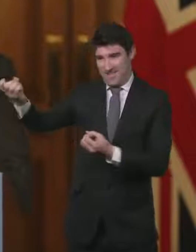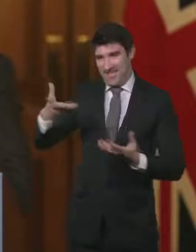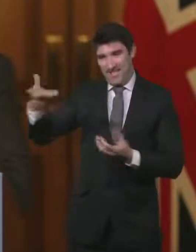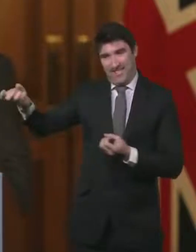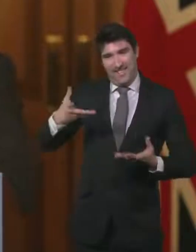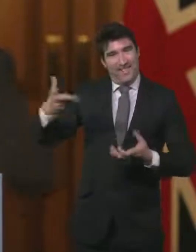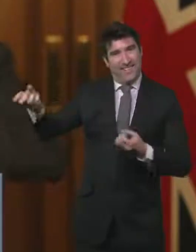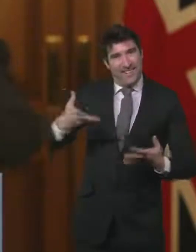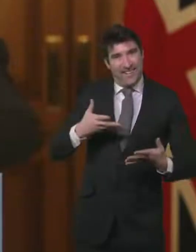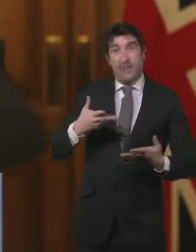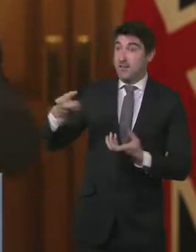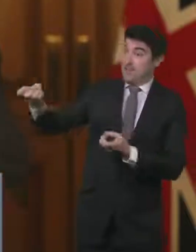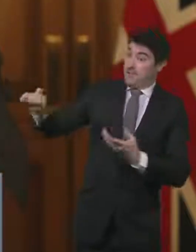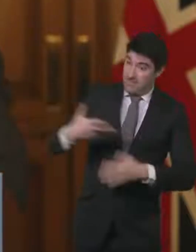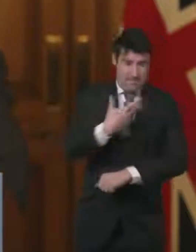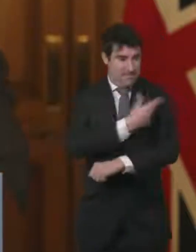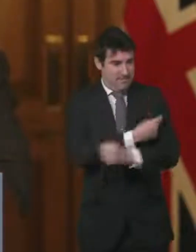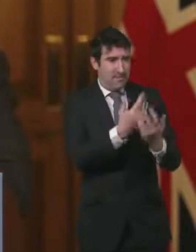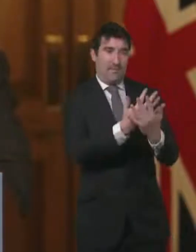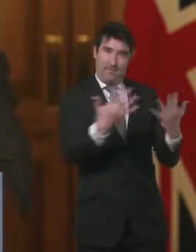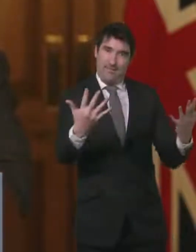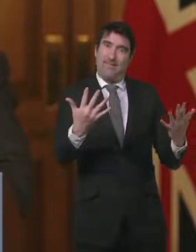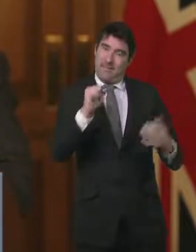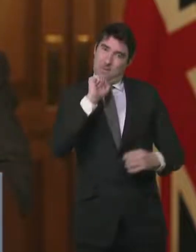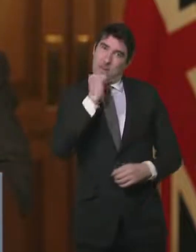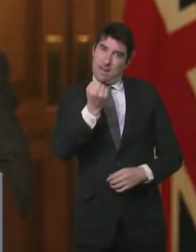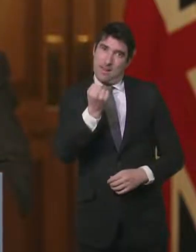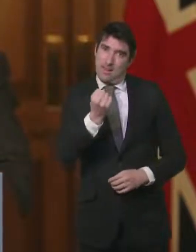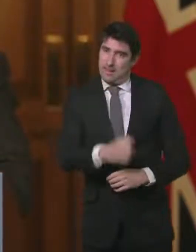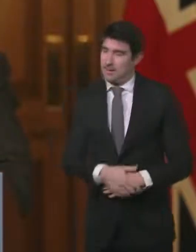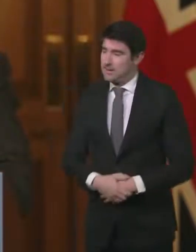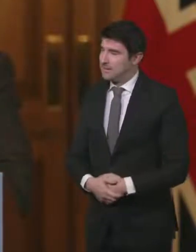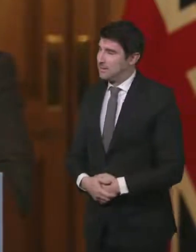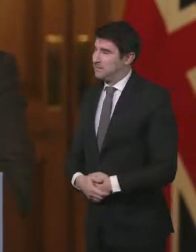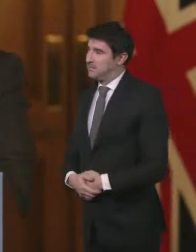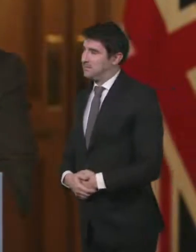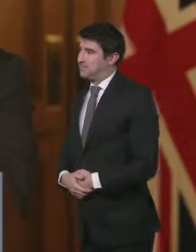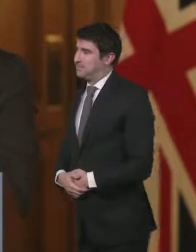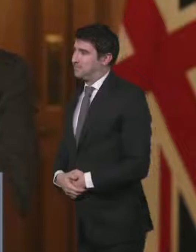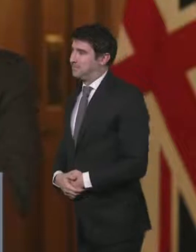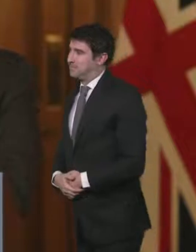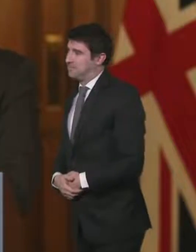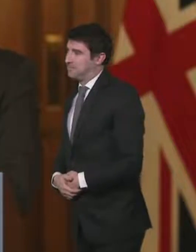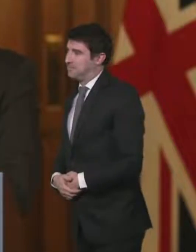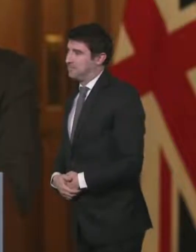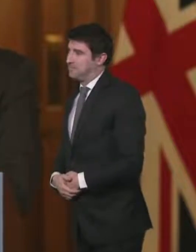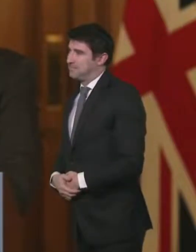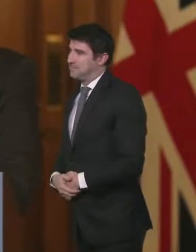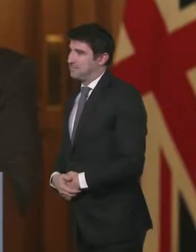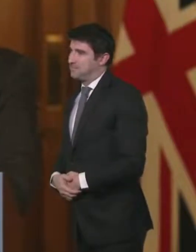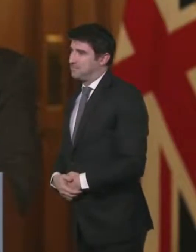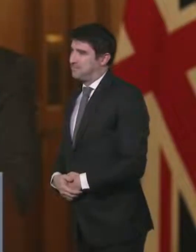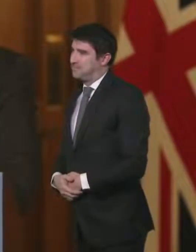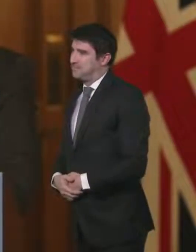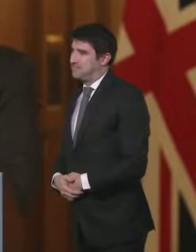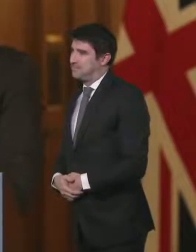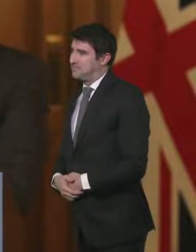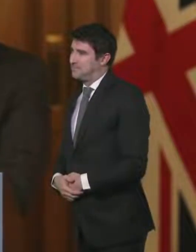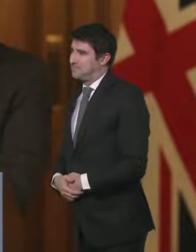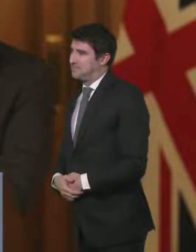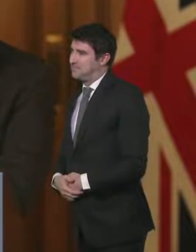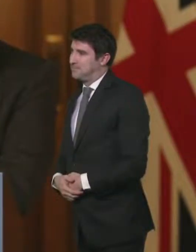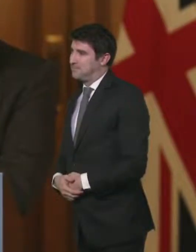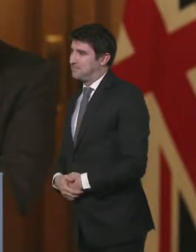Let's go to that will be is being stepped up rapidly as well. Let's go to Mesa Hall of the